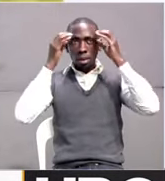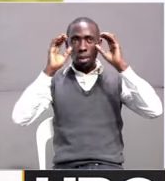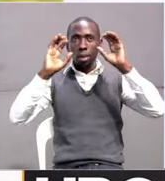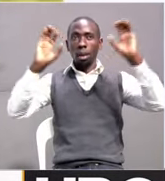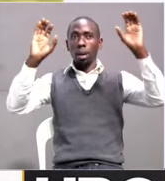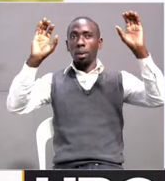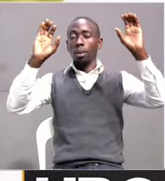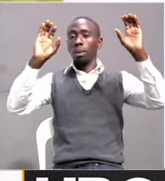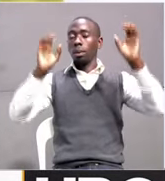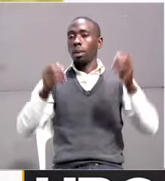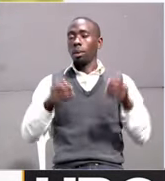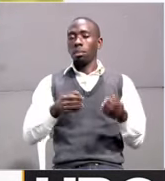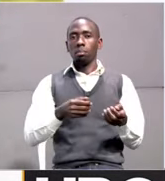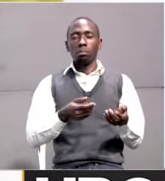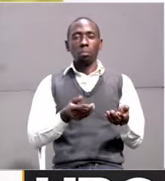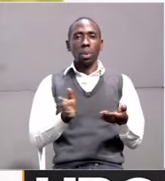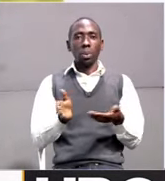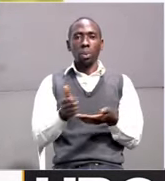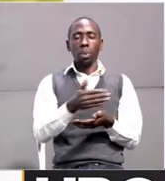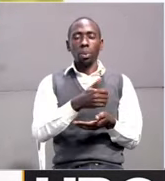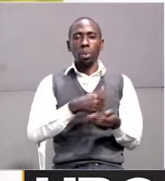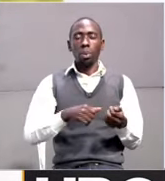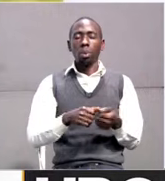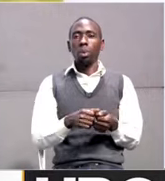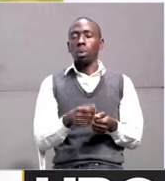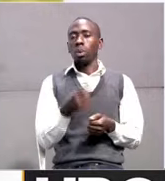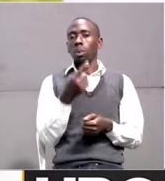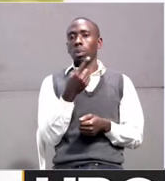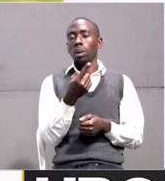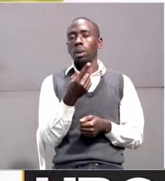which give him 120 liters a day.